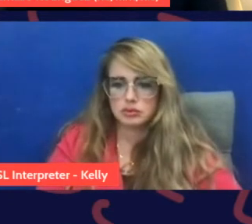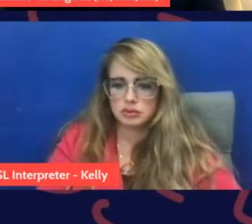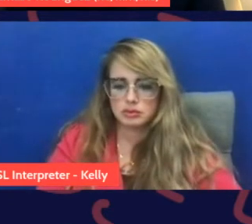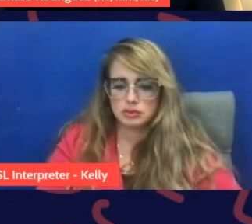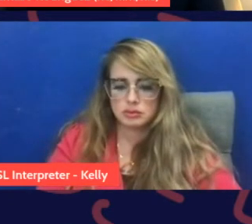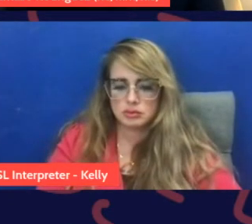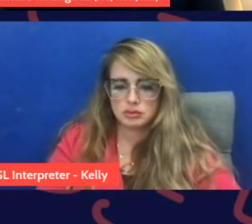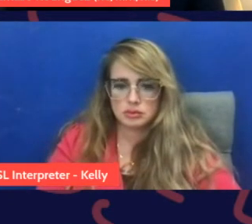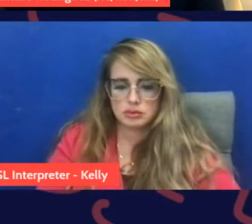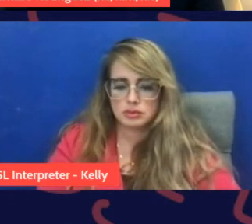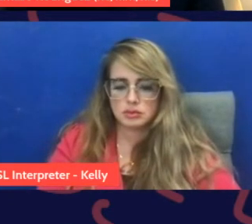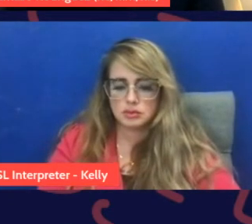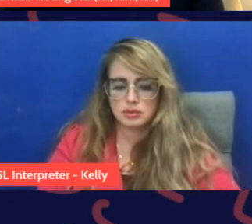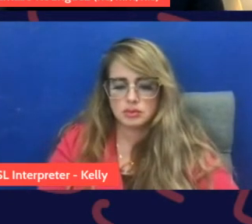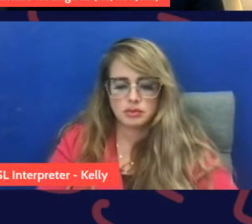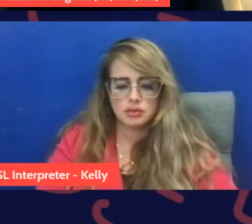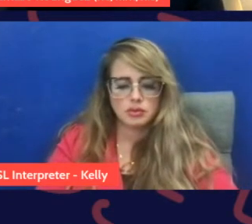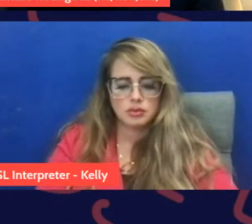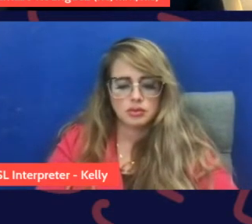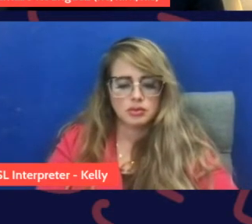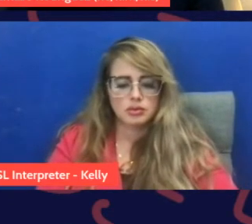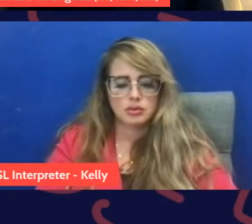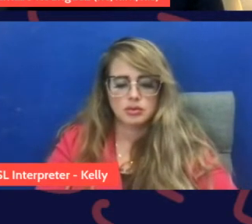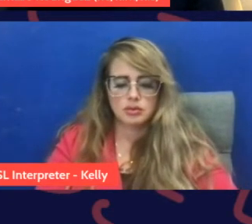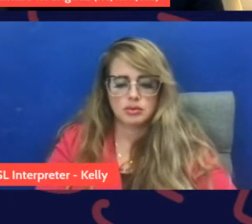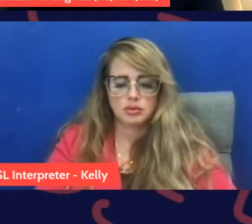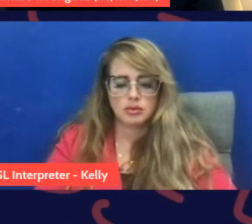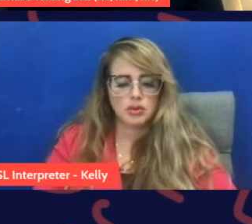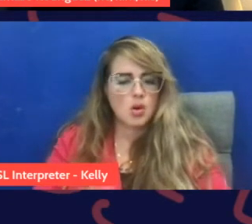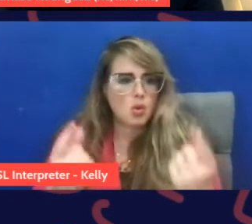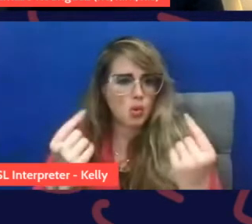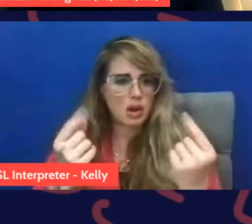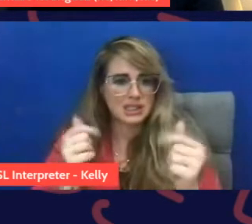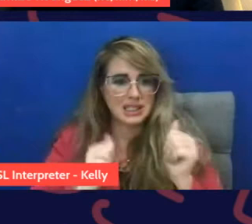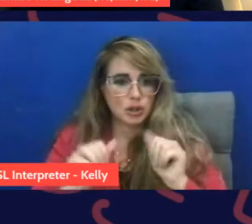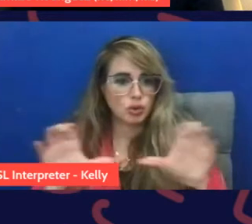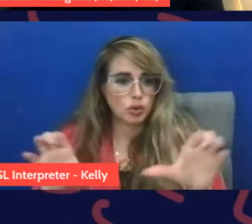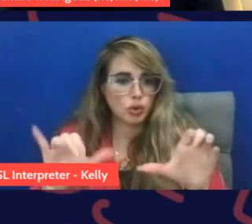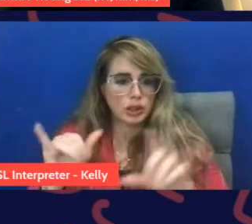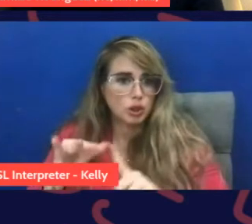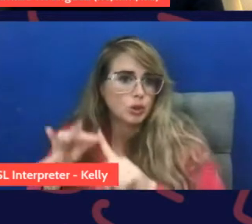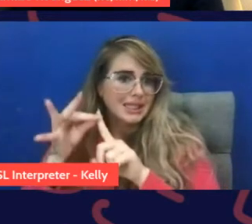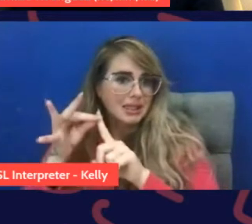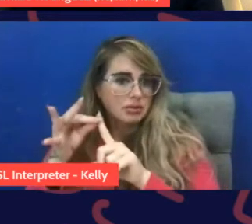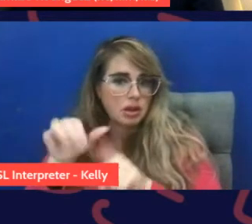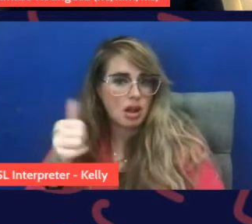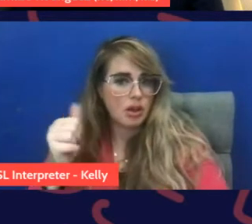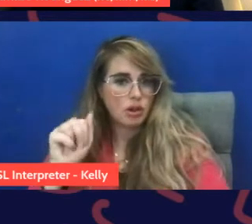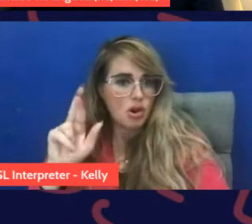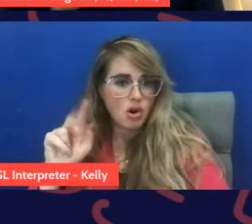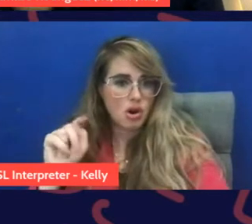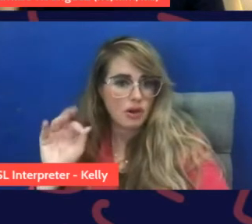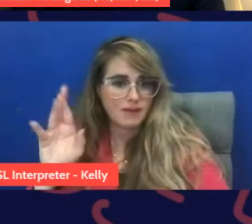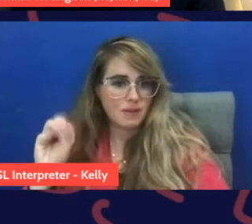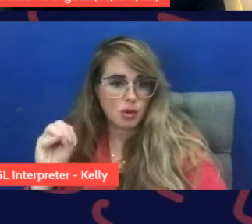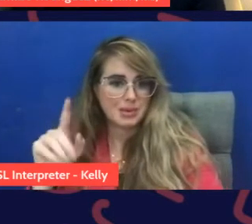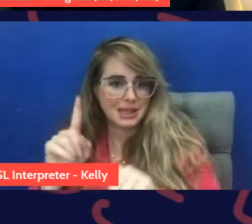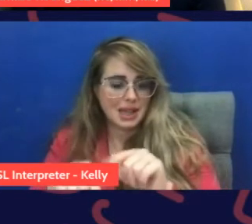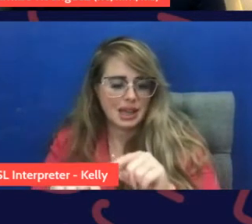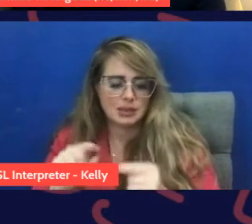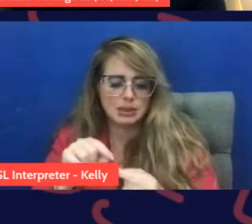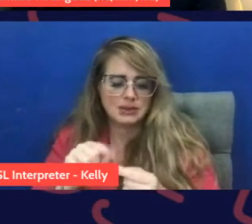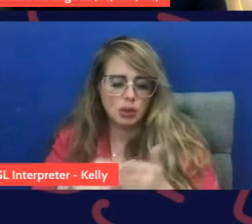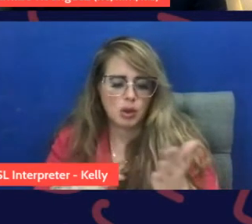What is it that theater can do uniquely, maybe that other art forms can't, specifically regarding what we've been talking